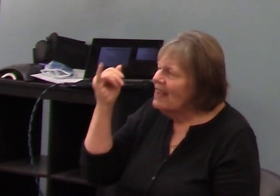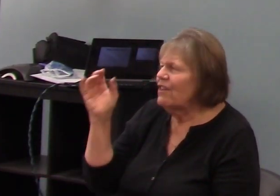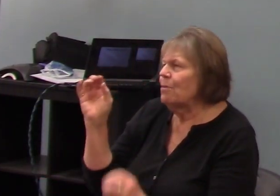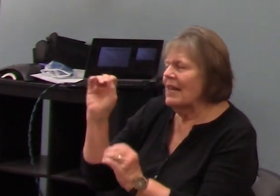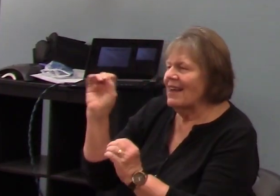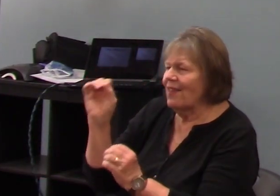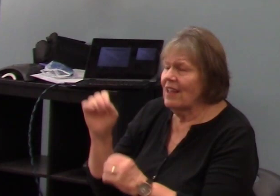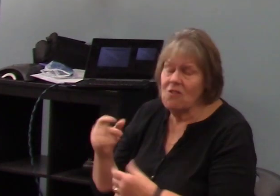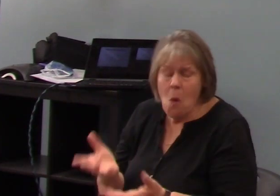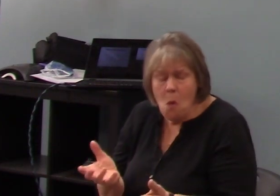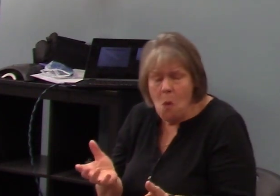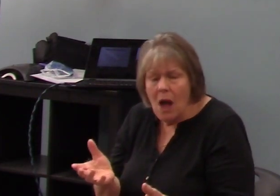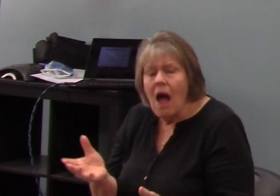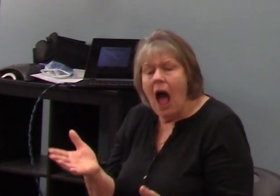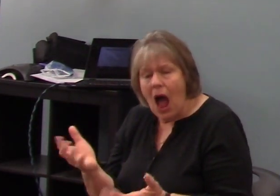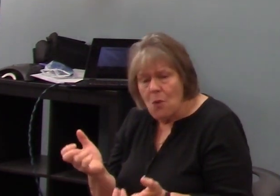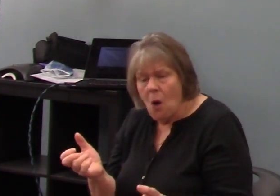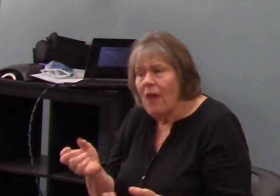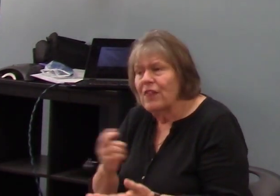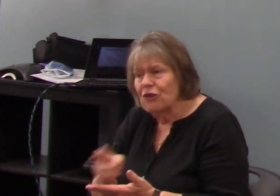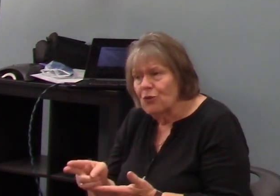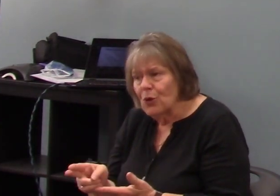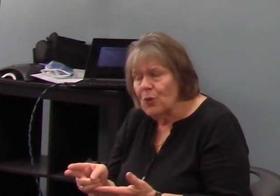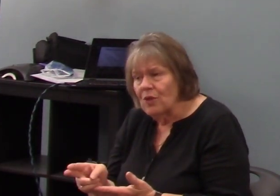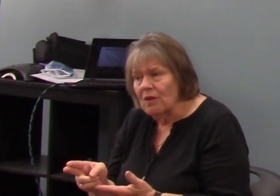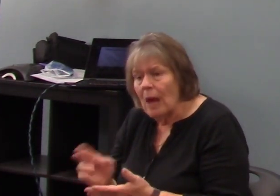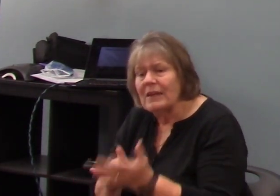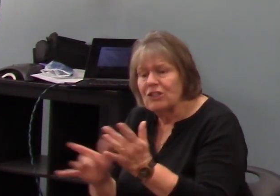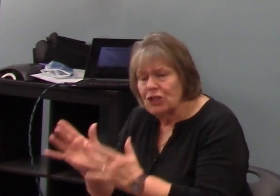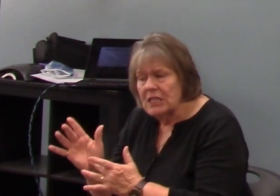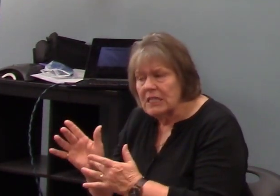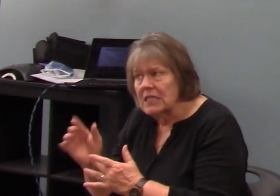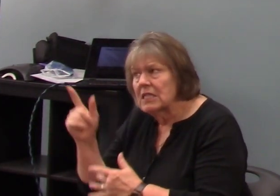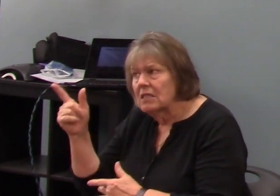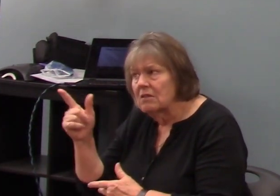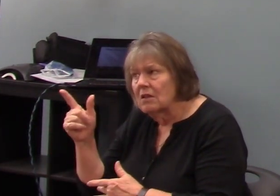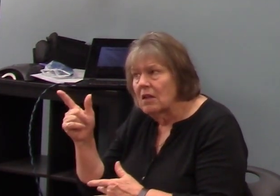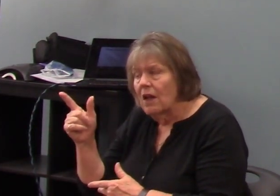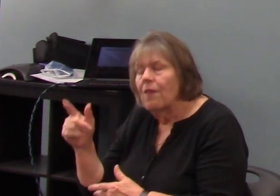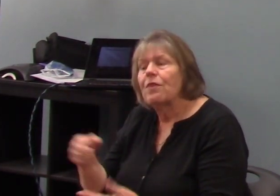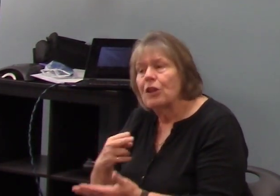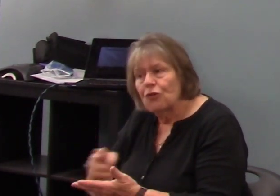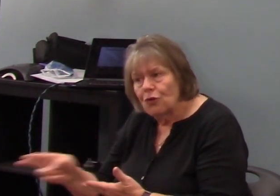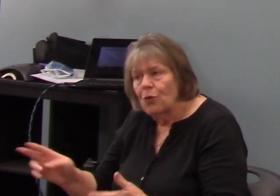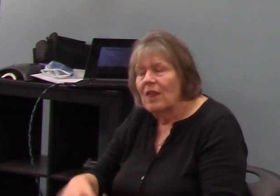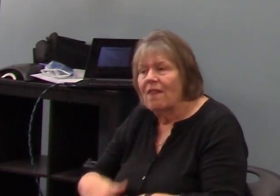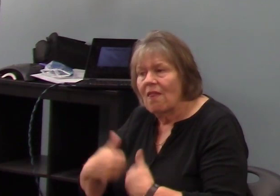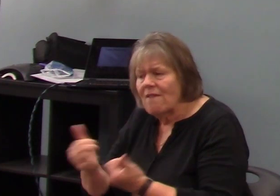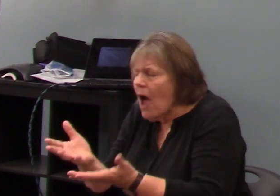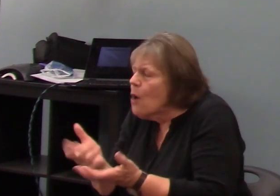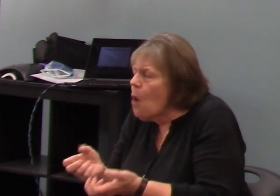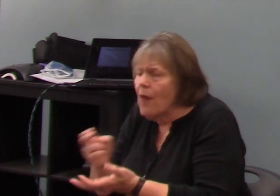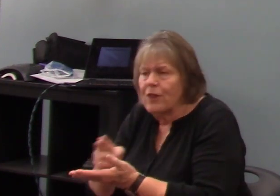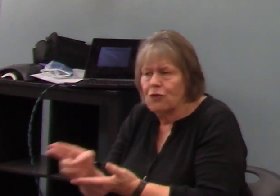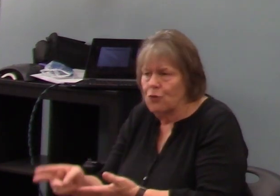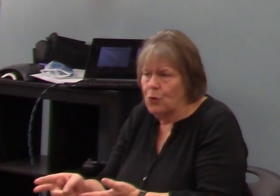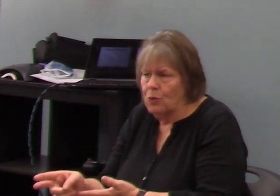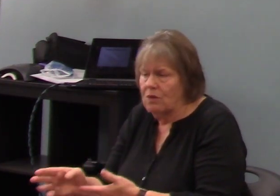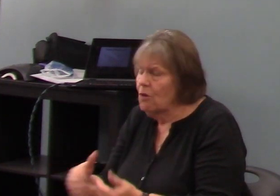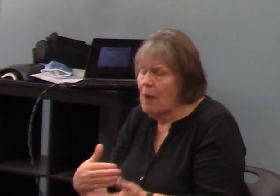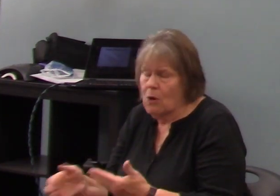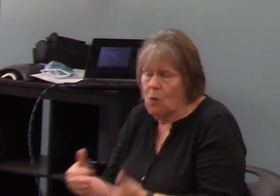way, the truth, and the life. I want the truth no matter what it is. And what I see is one theory